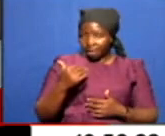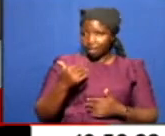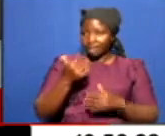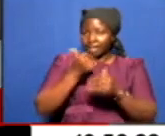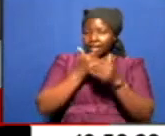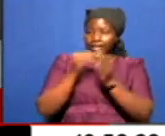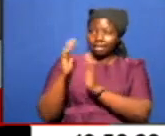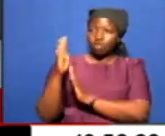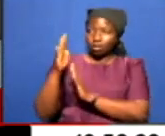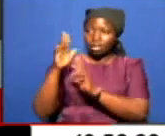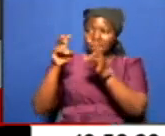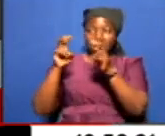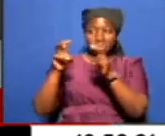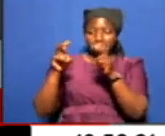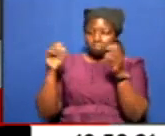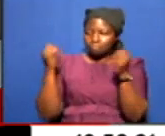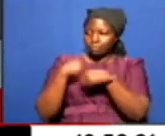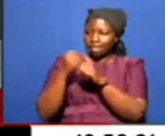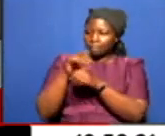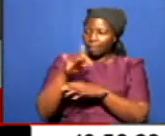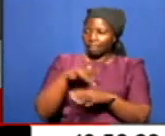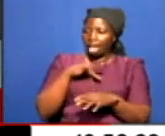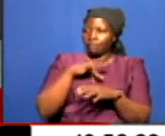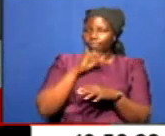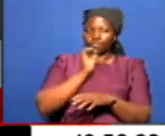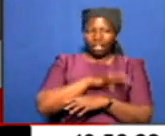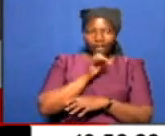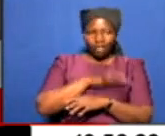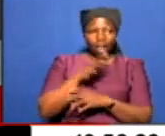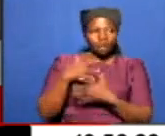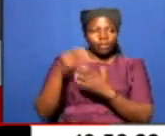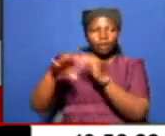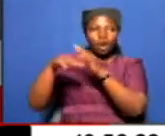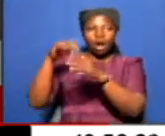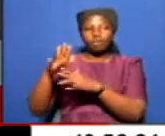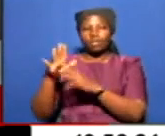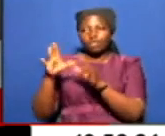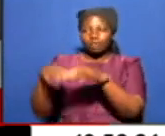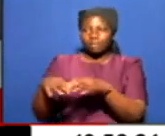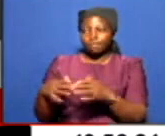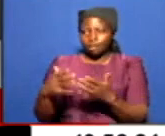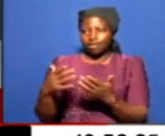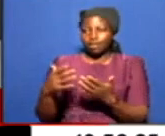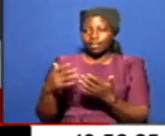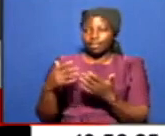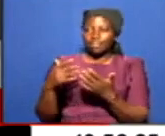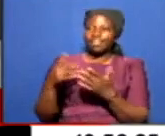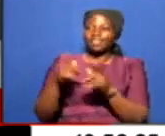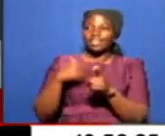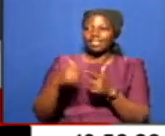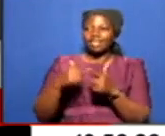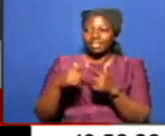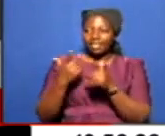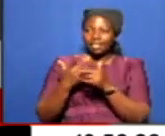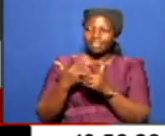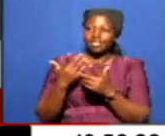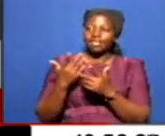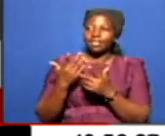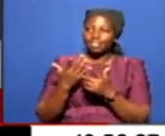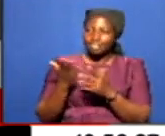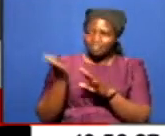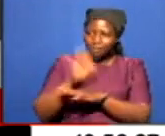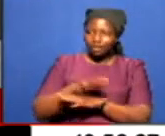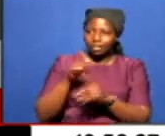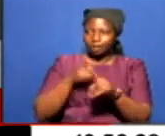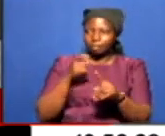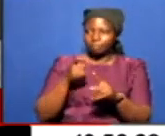security then scares them even away from the community. And in the event that they want to get back, even those who are from prisons, mm-hmm. one of the things that